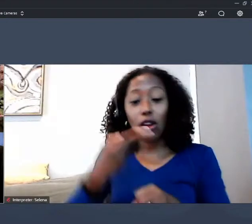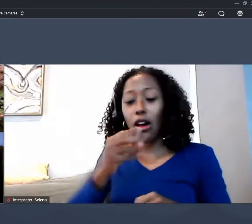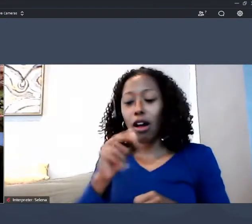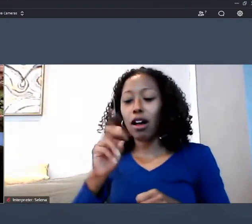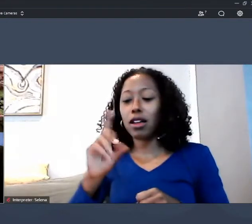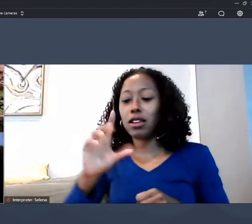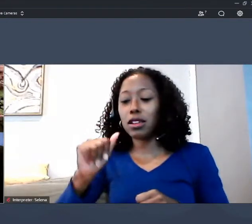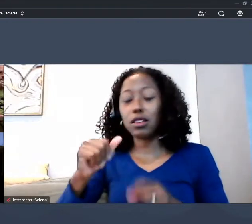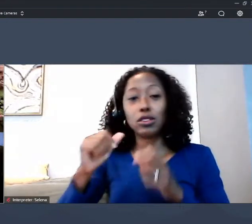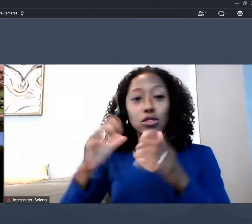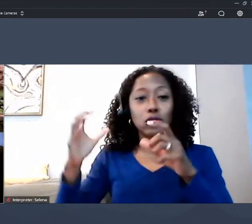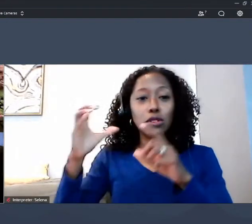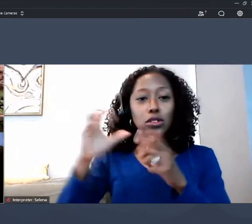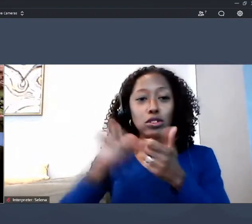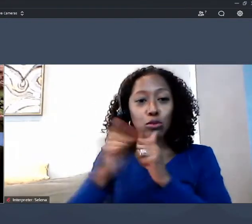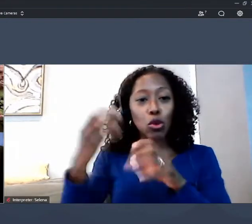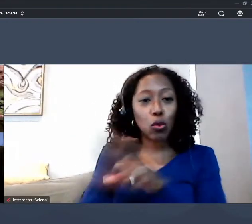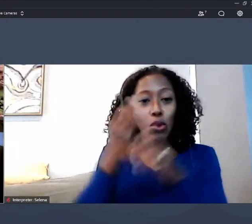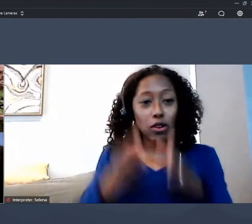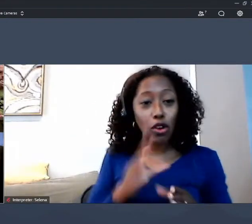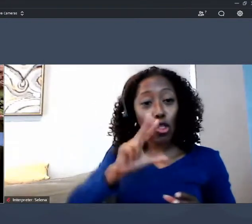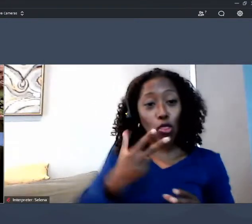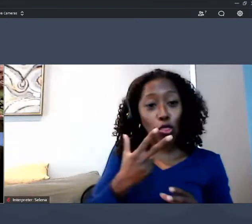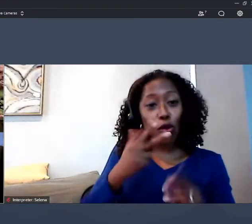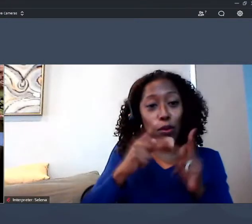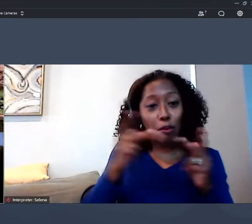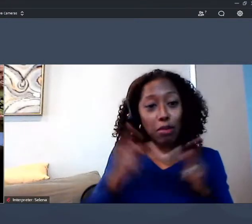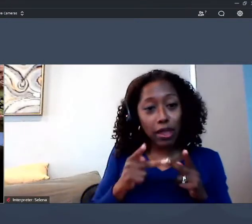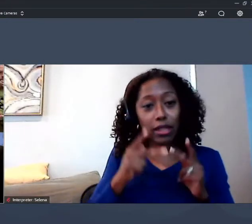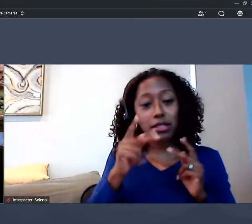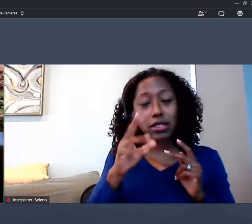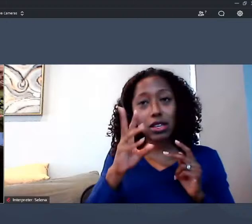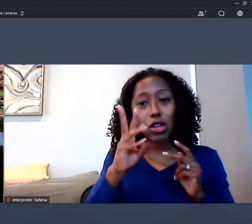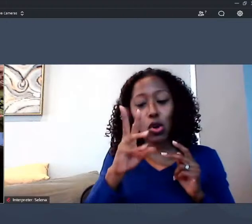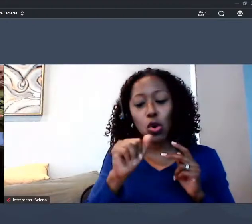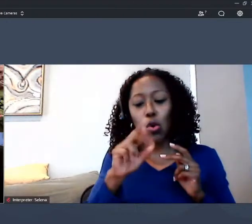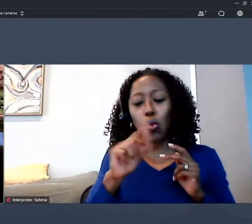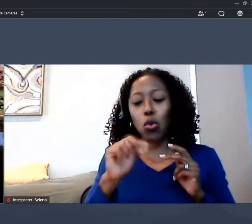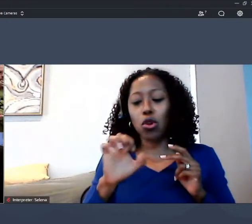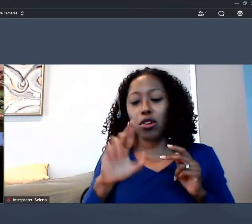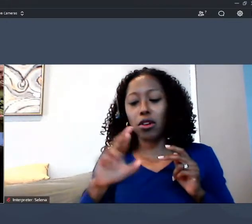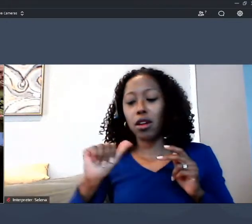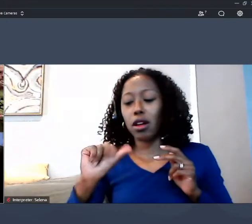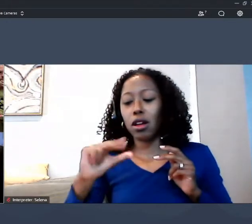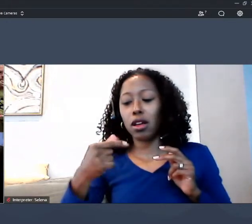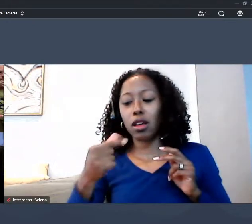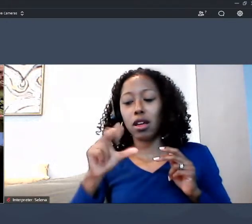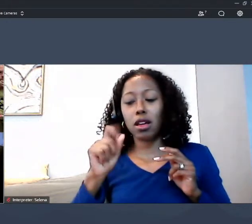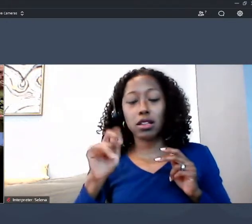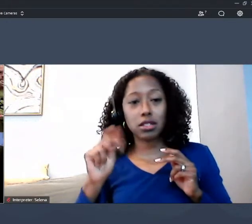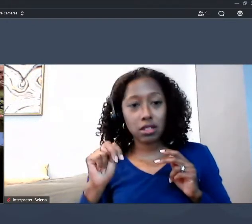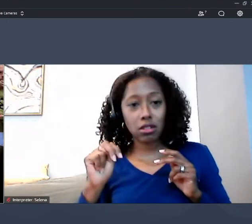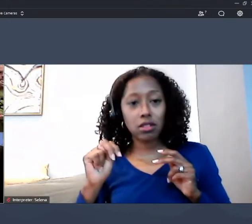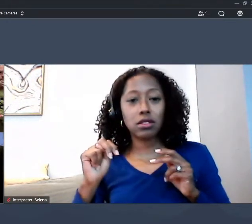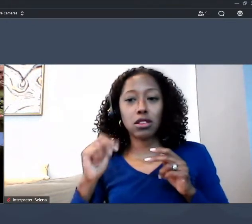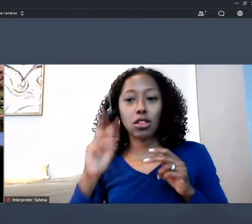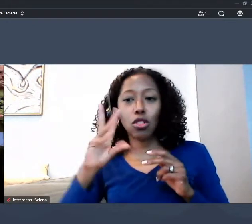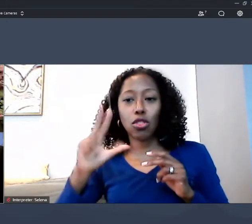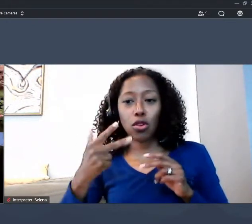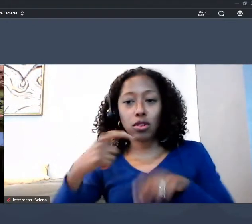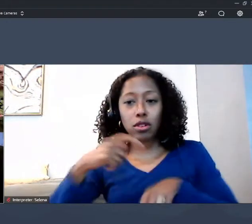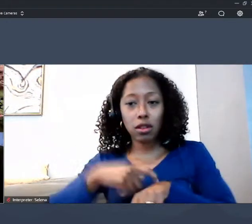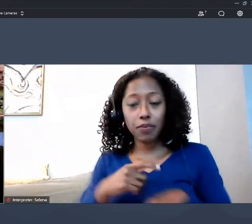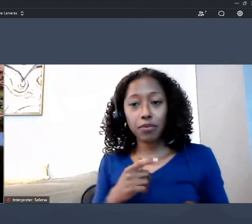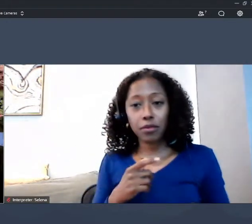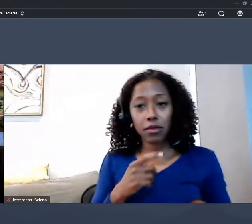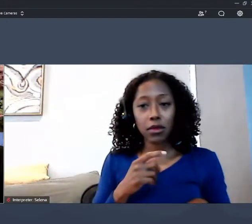for golf, and she tied for 3rd place in the 2001 Augusta National Women's Amateur, and tied for 35th place in the